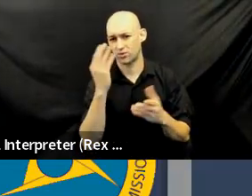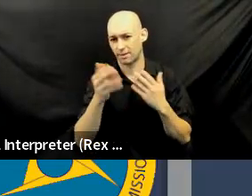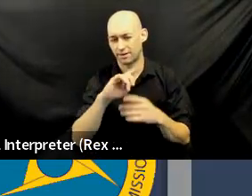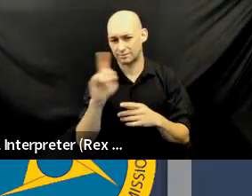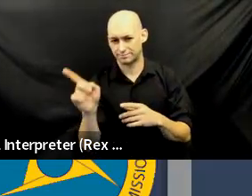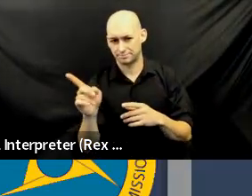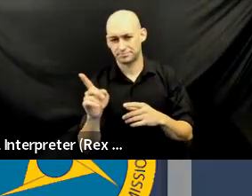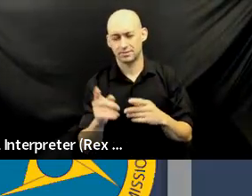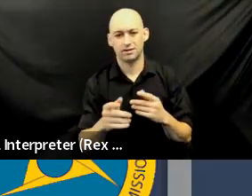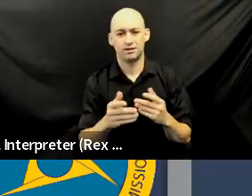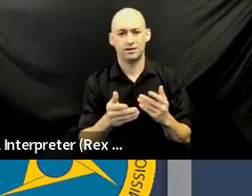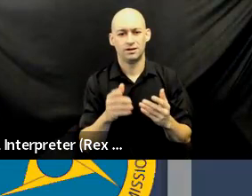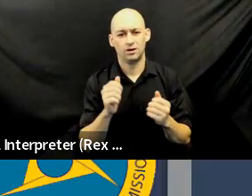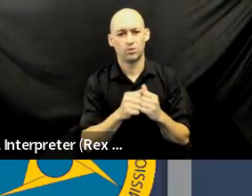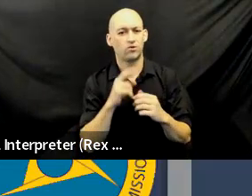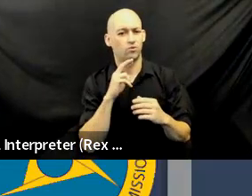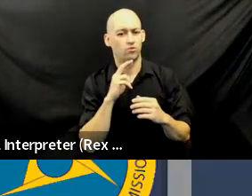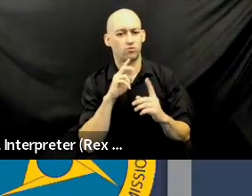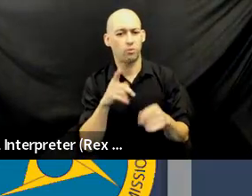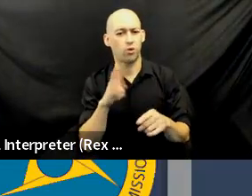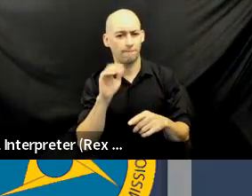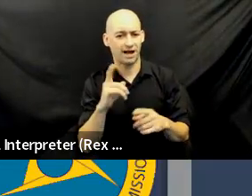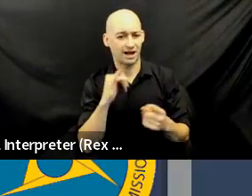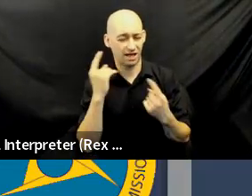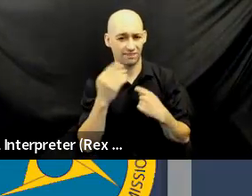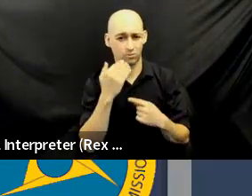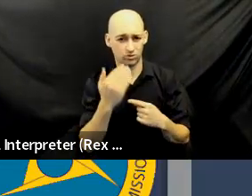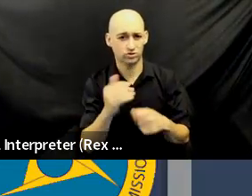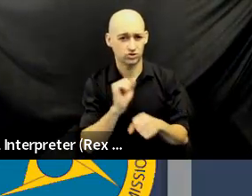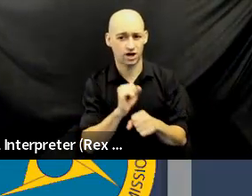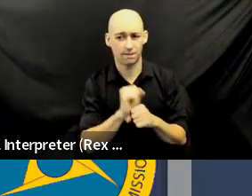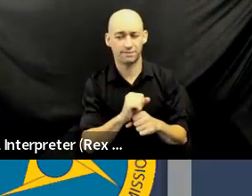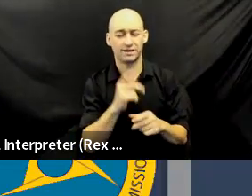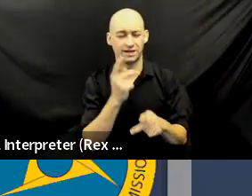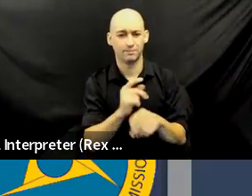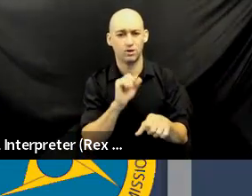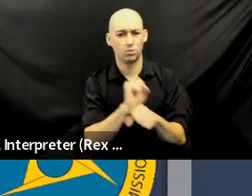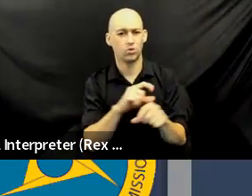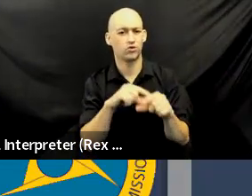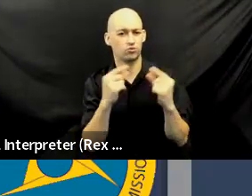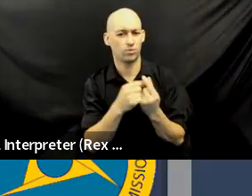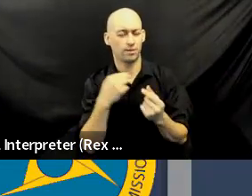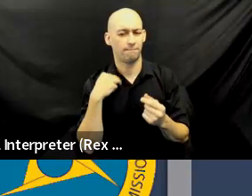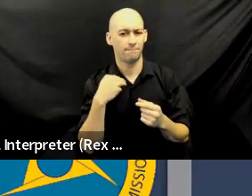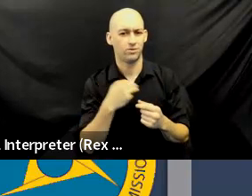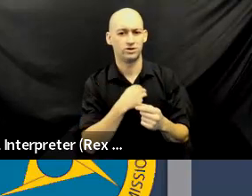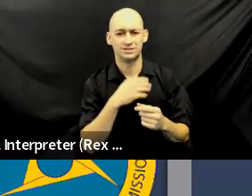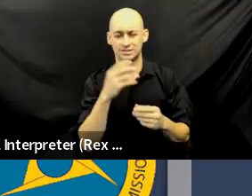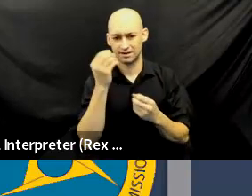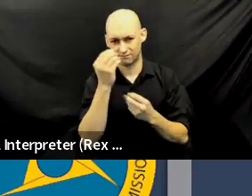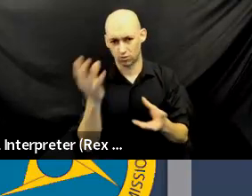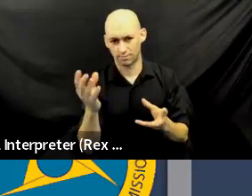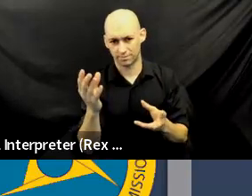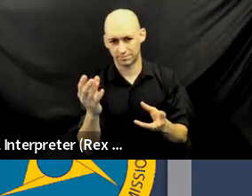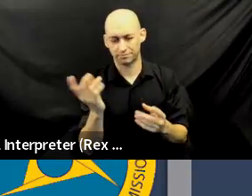as reporting back, we've done a really good job, I think, of keeping our work group members involved and informed, even up till last